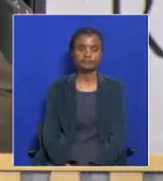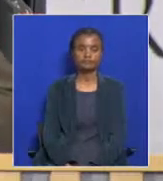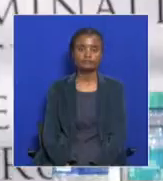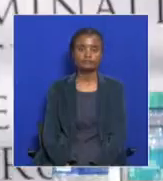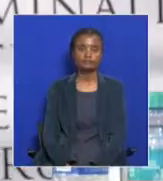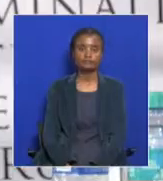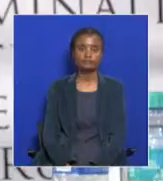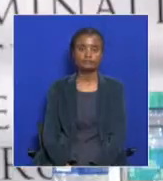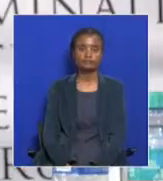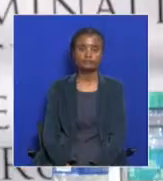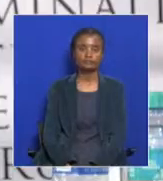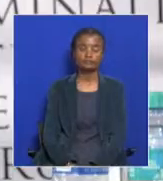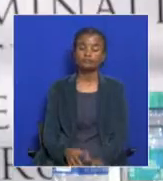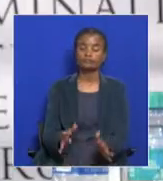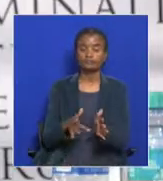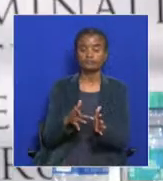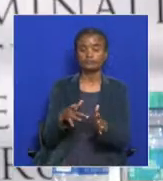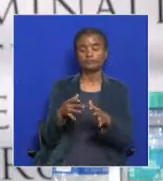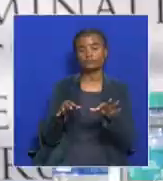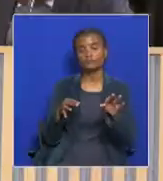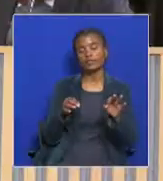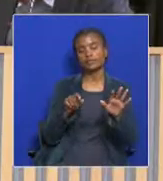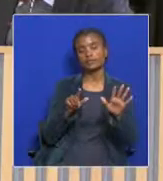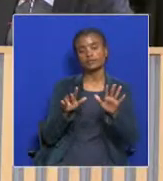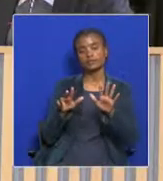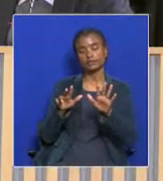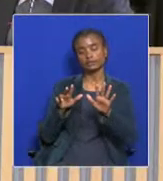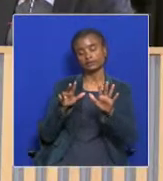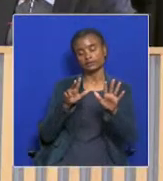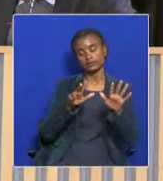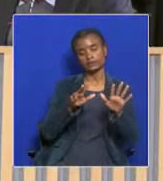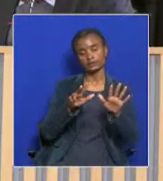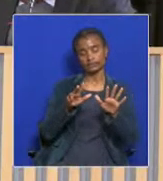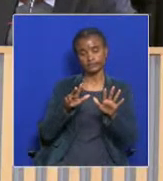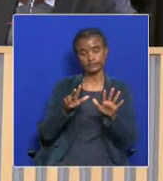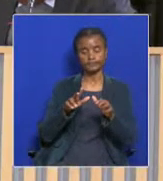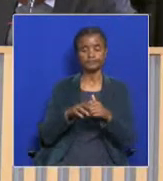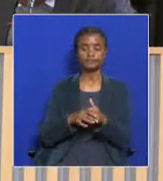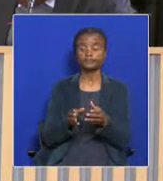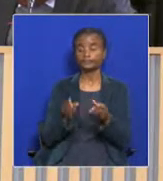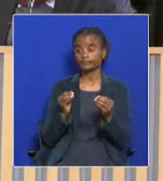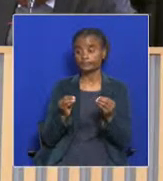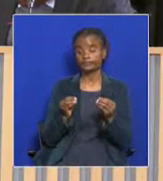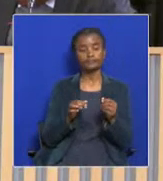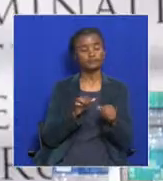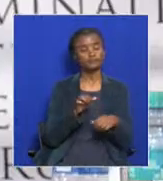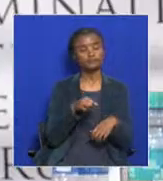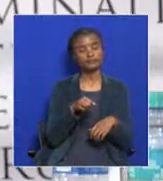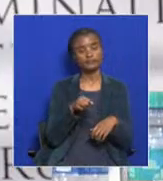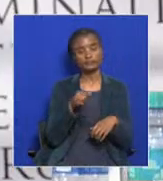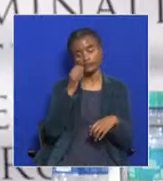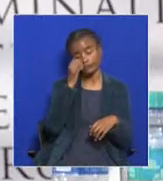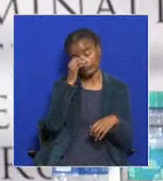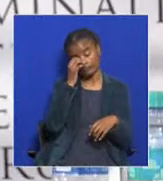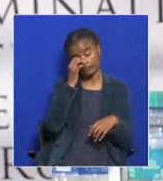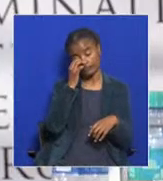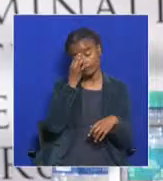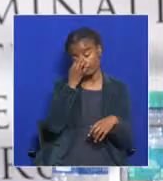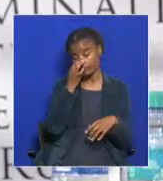Page 798, Chair. Yes. You located it. Got it. Colonel, I don't know if you, you've seen this statement before, but